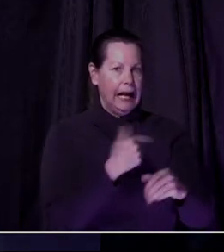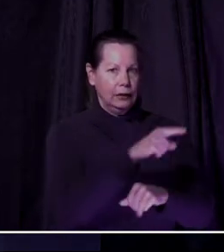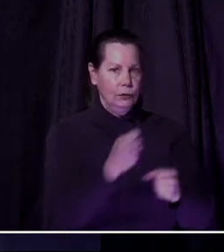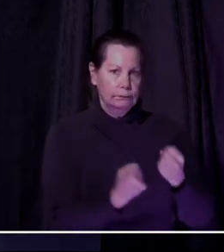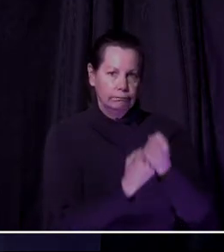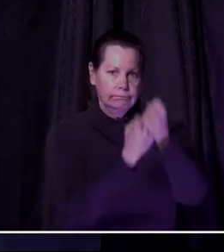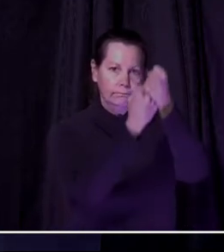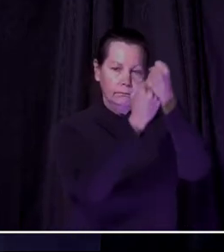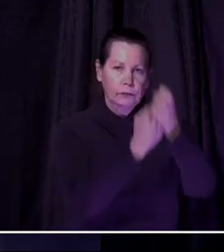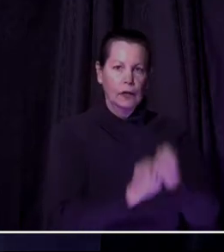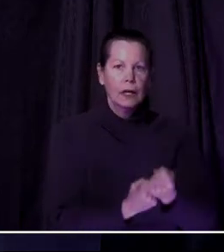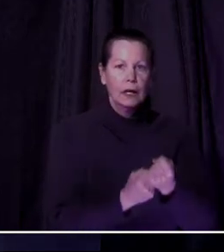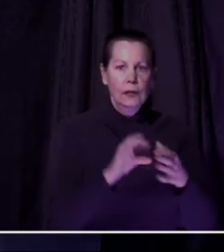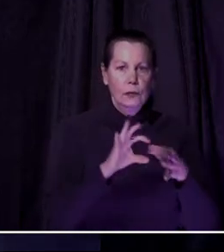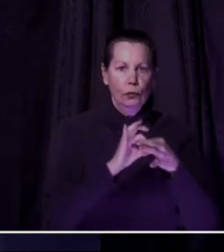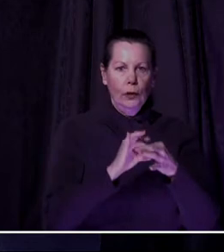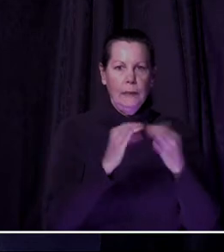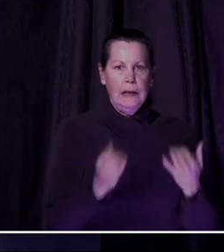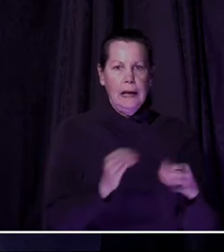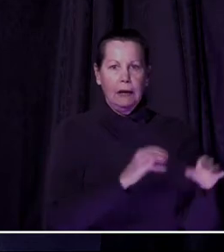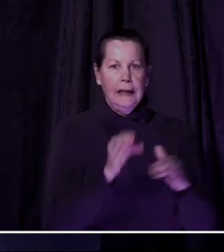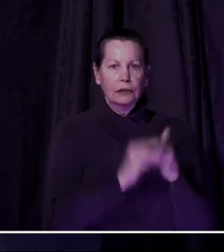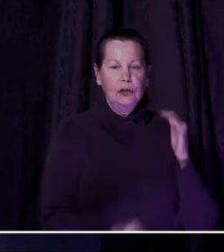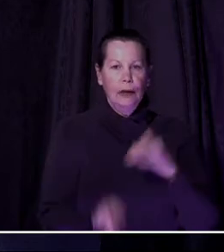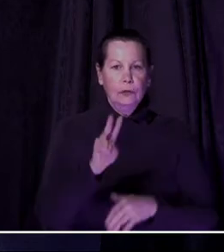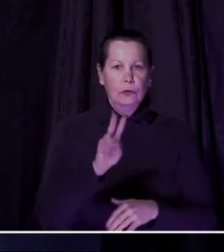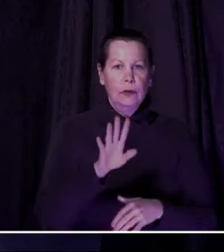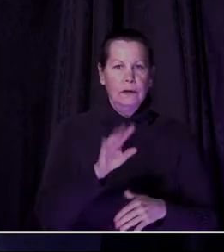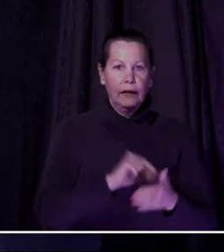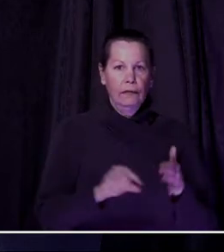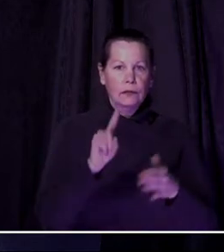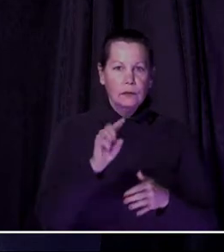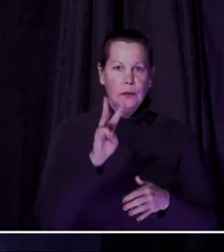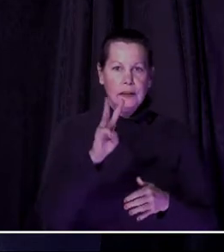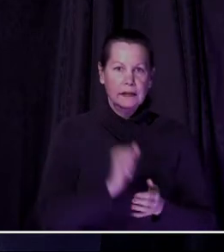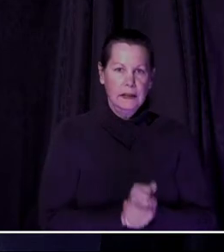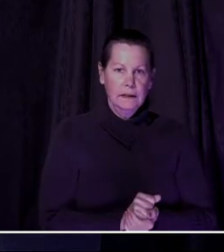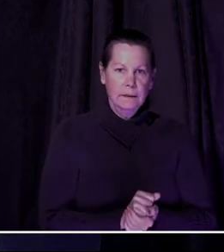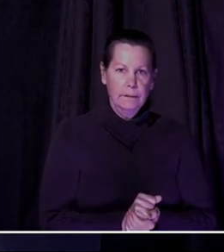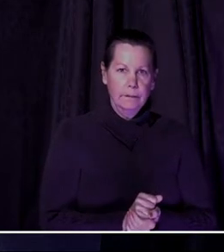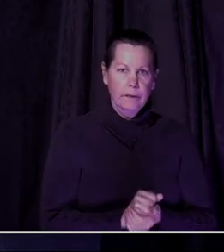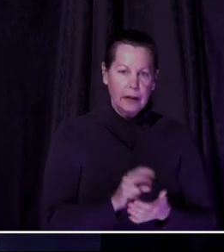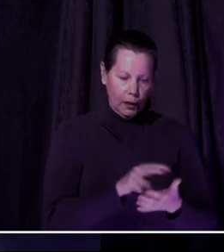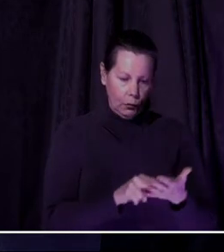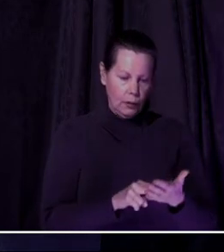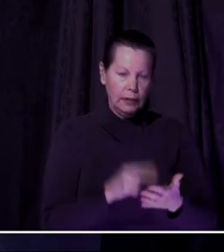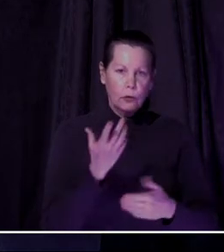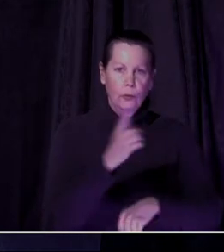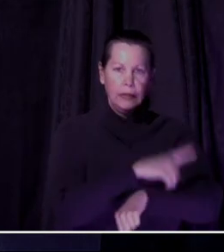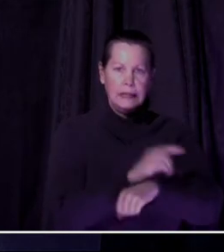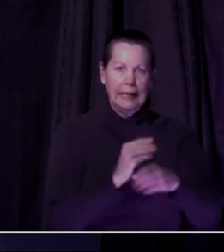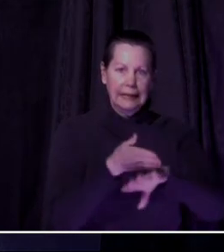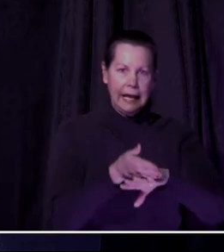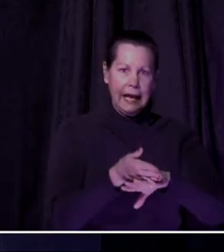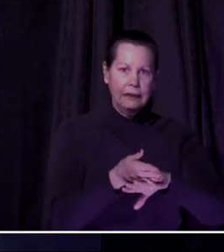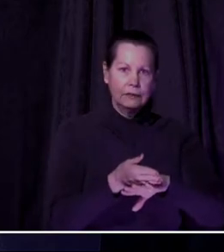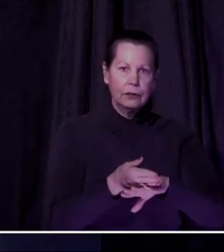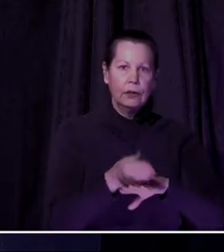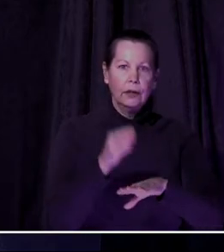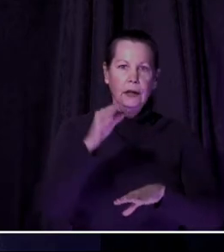me right here in Acts 25. Verses 1 through 6. And it reads, 3 days after